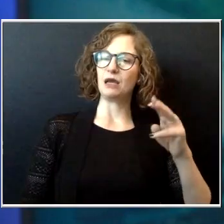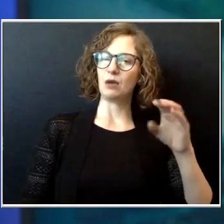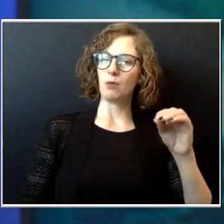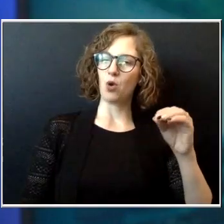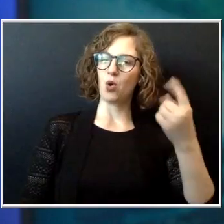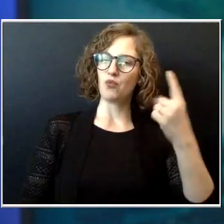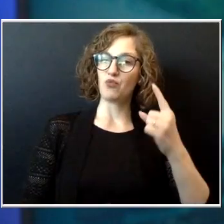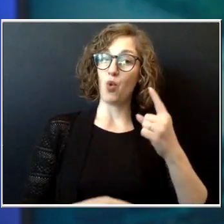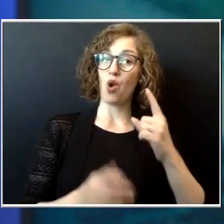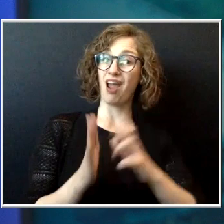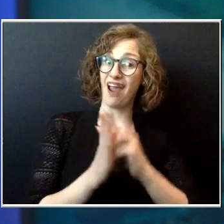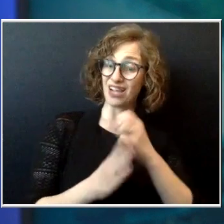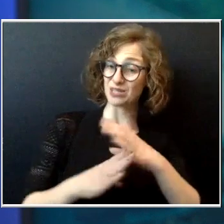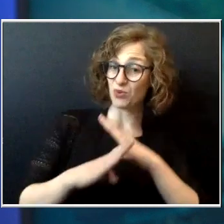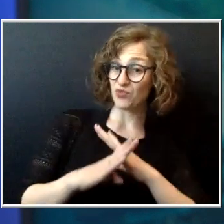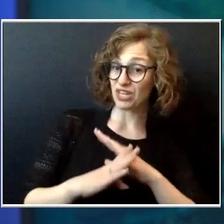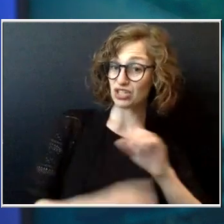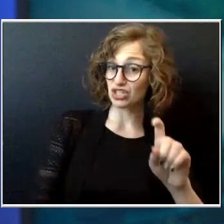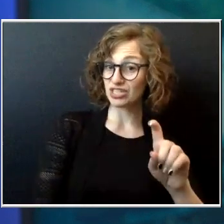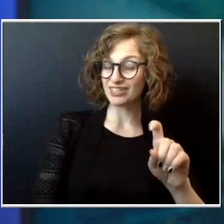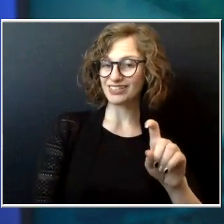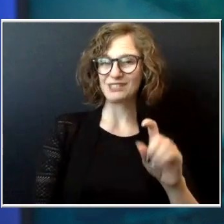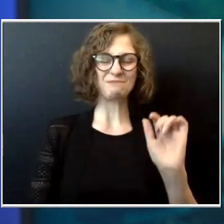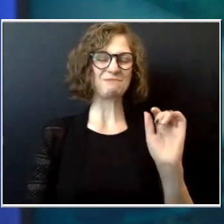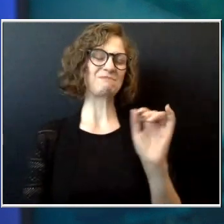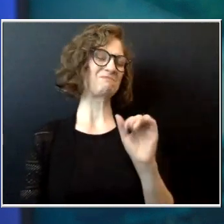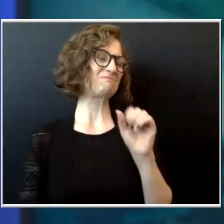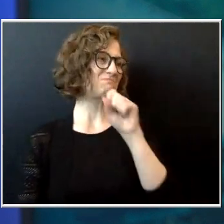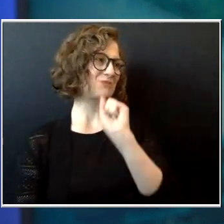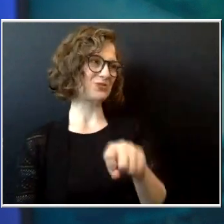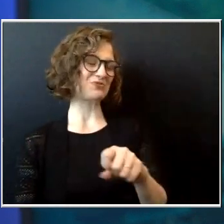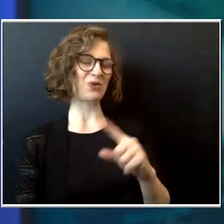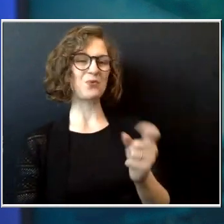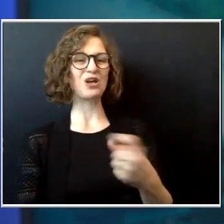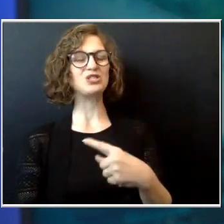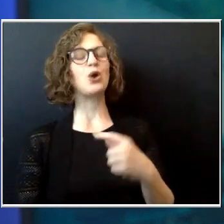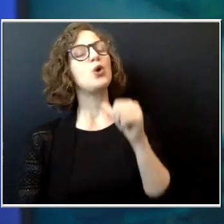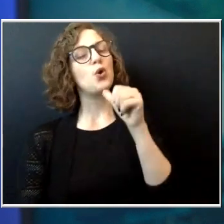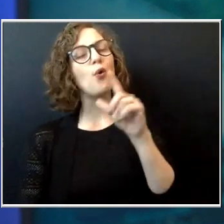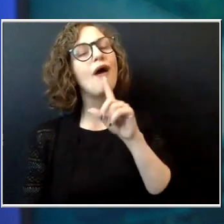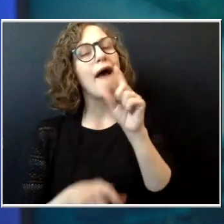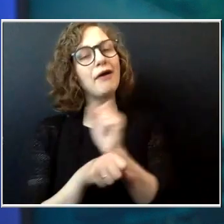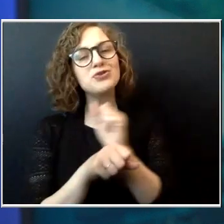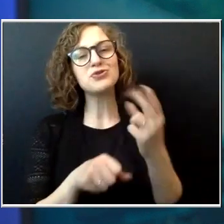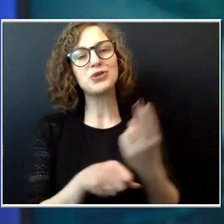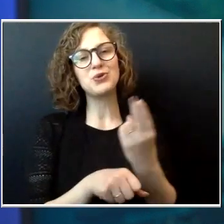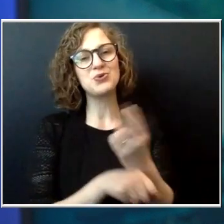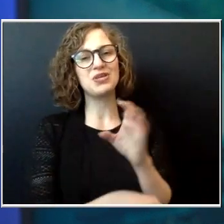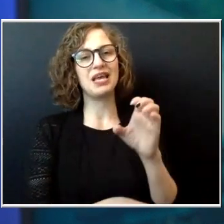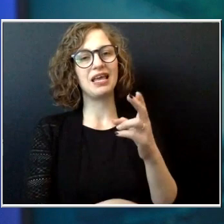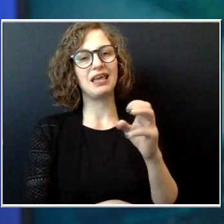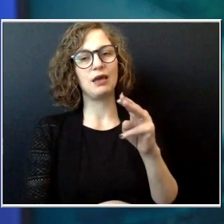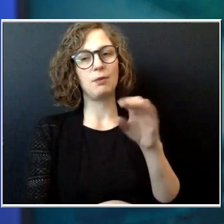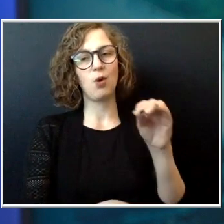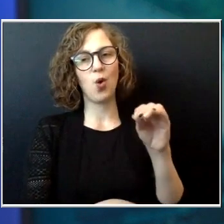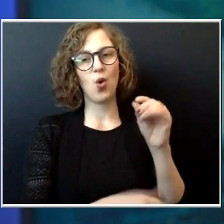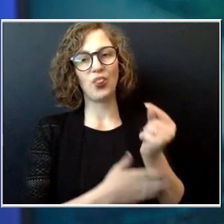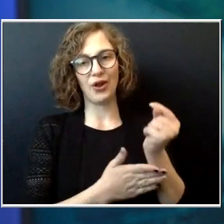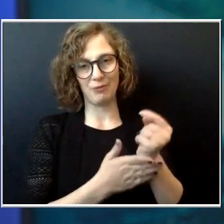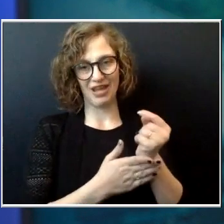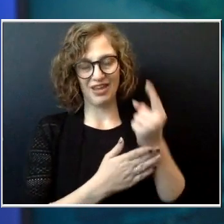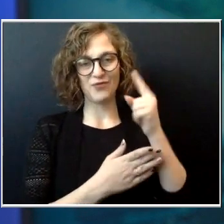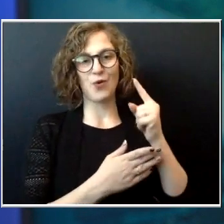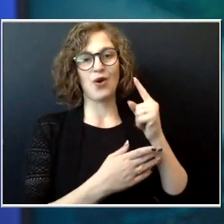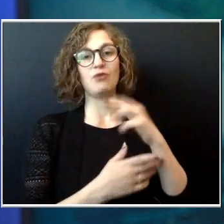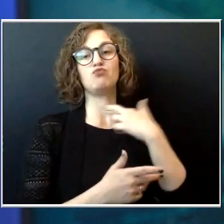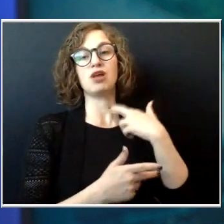question because it's not actually chemotherapy that we use to reduce the risk of breast cancer. It is a drug or a medication that has been